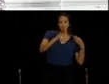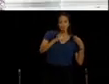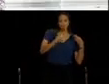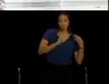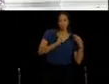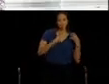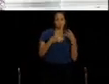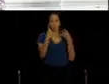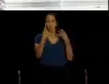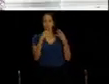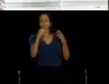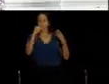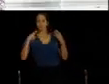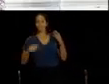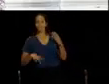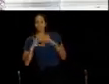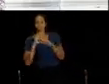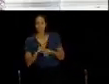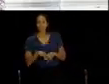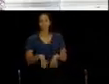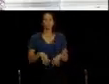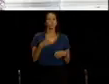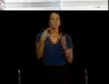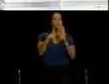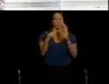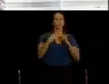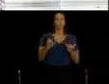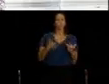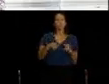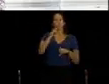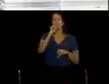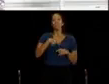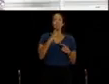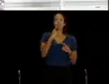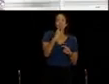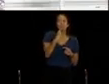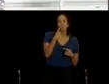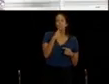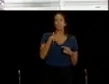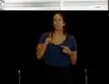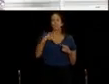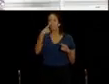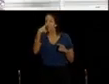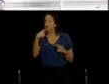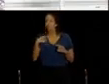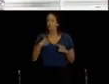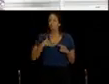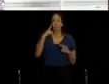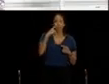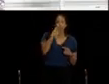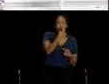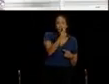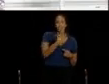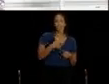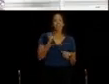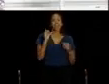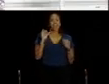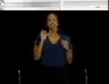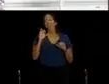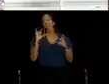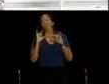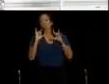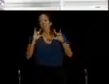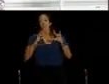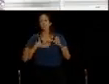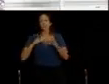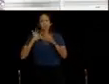So today, I like my lips, my nose, my eyes, And I love the fact that my friends and family can depend